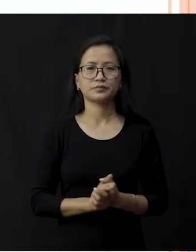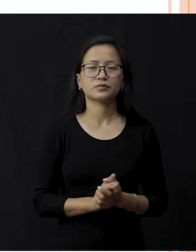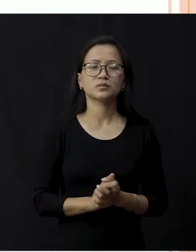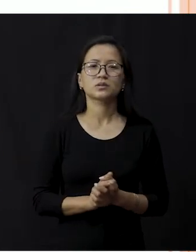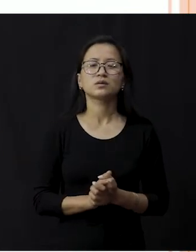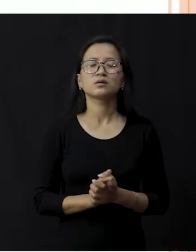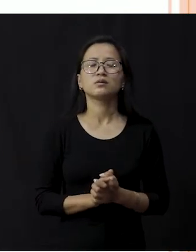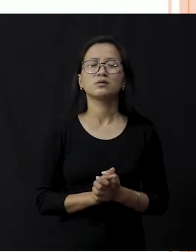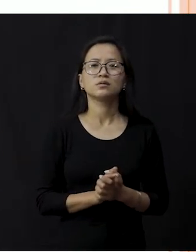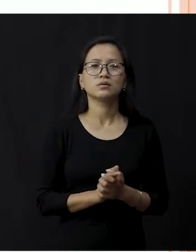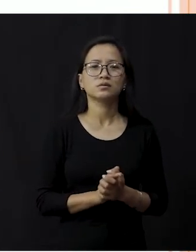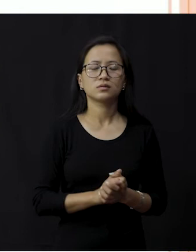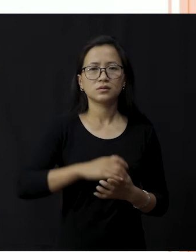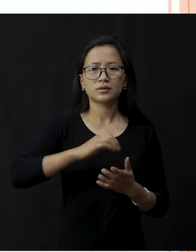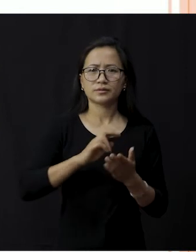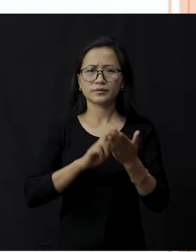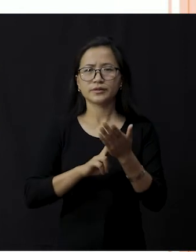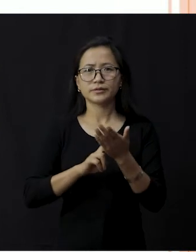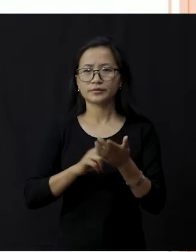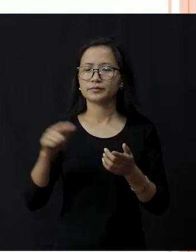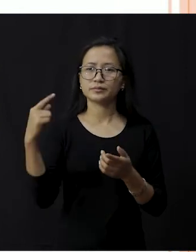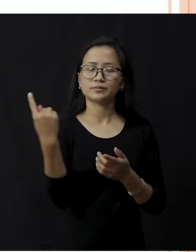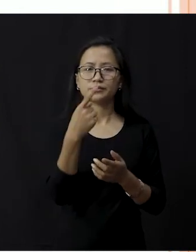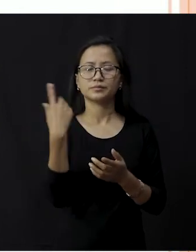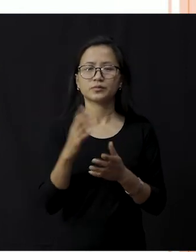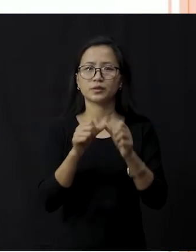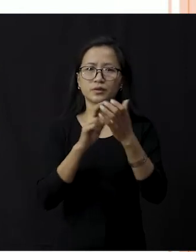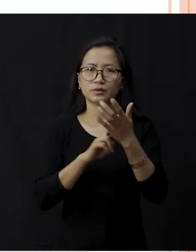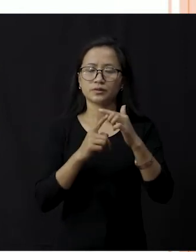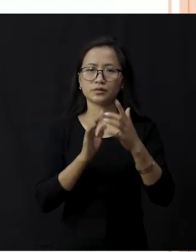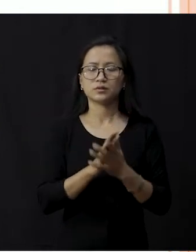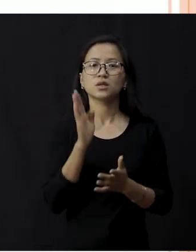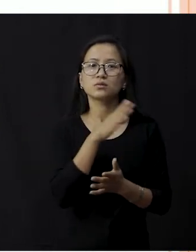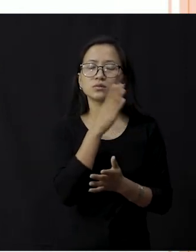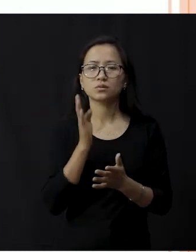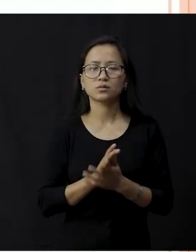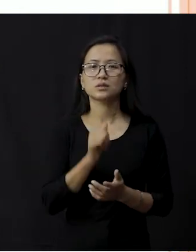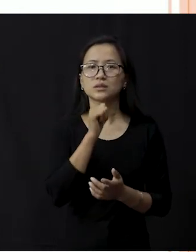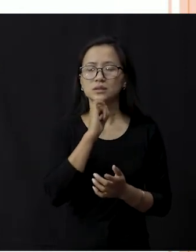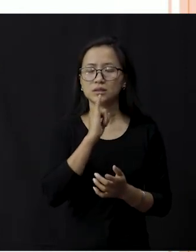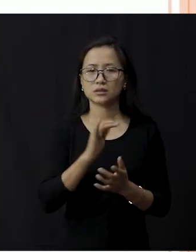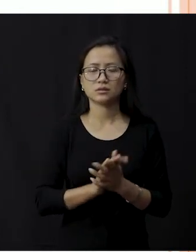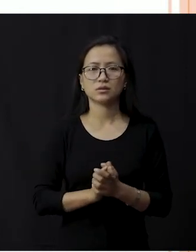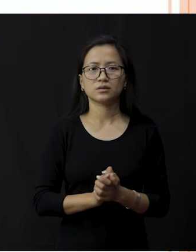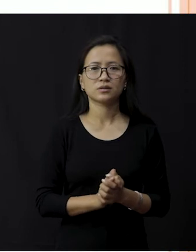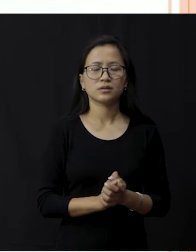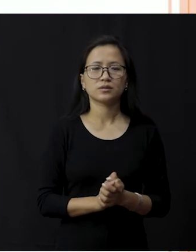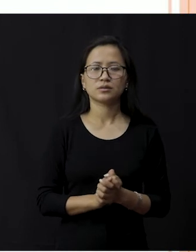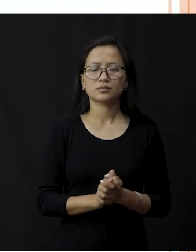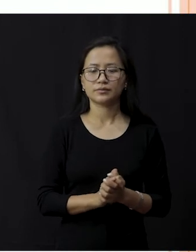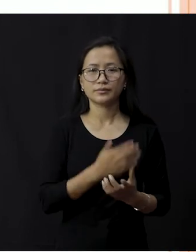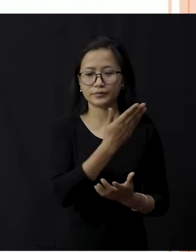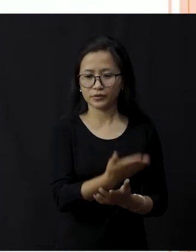the national anthem of India is Jana Gana Mana. And we sing this in